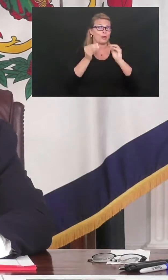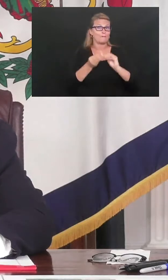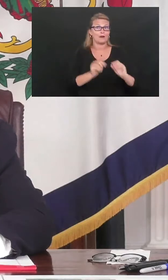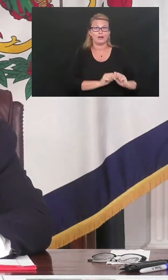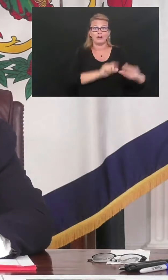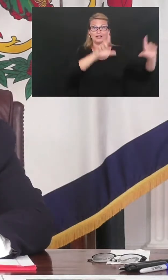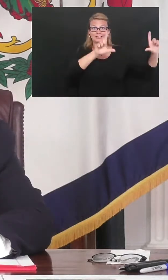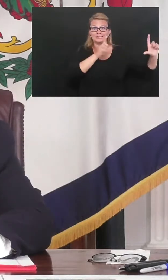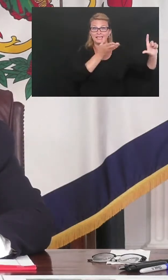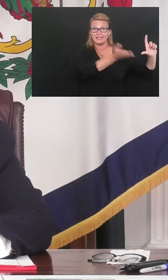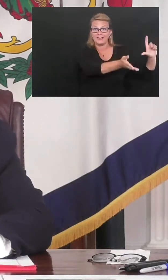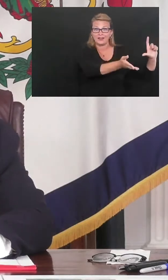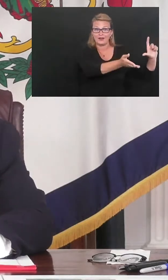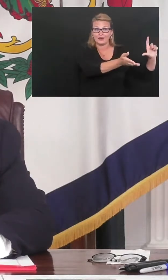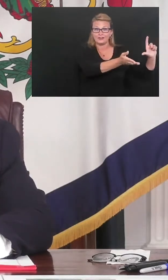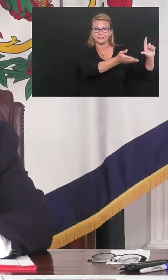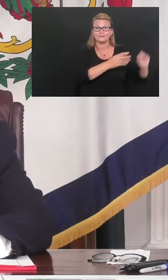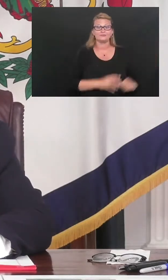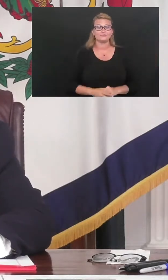up there.